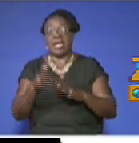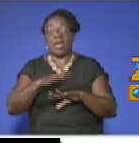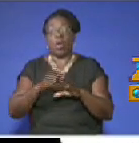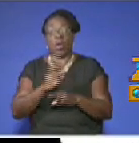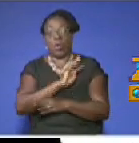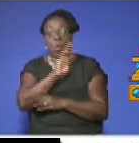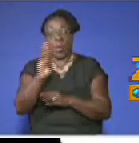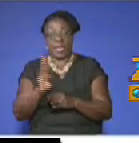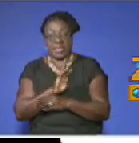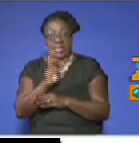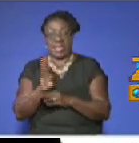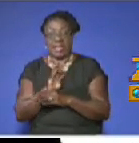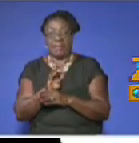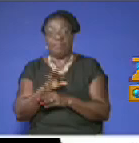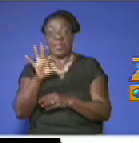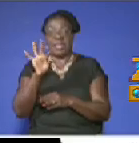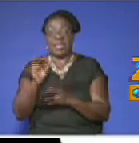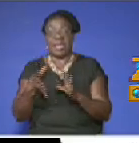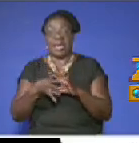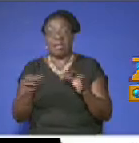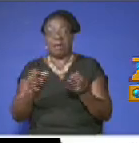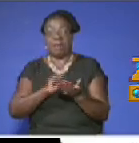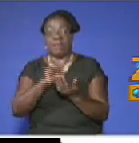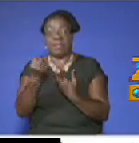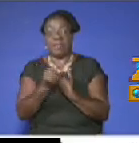9th of September.